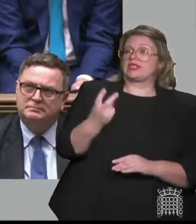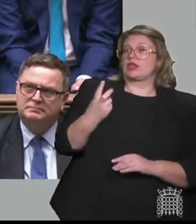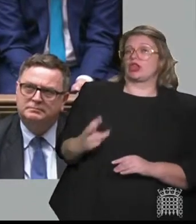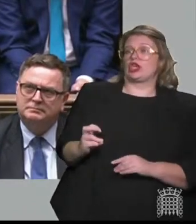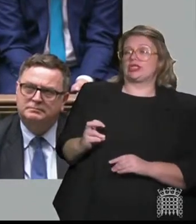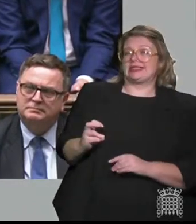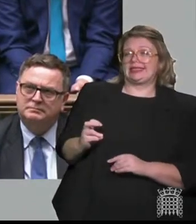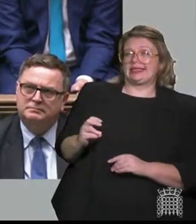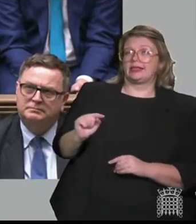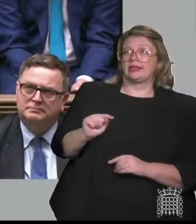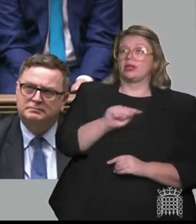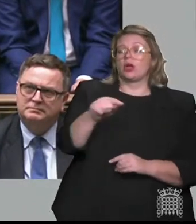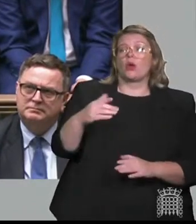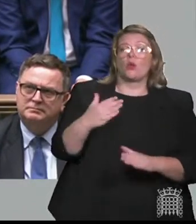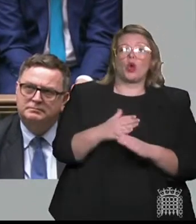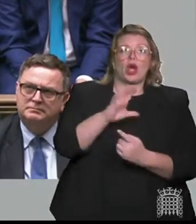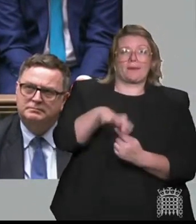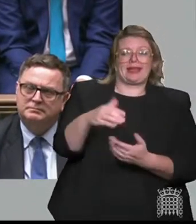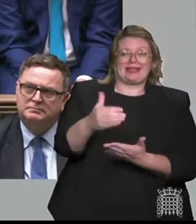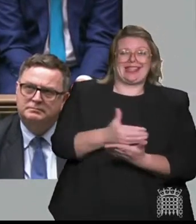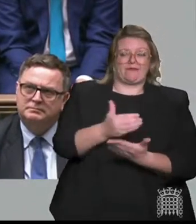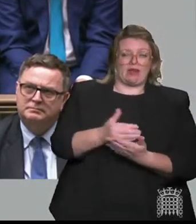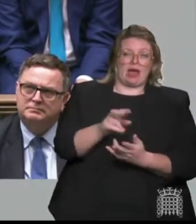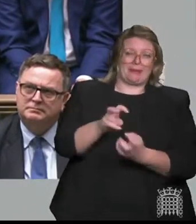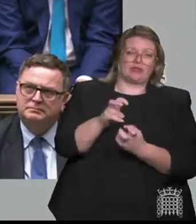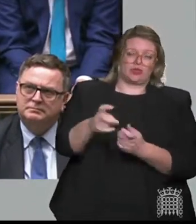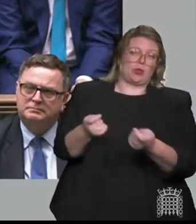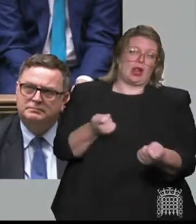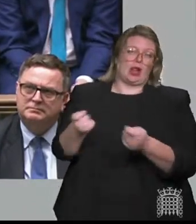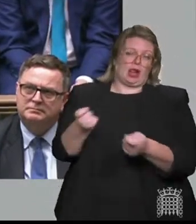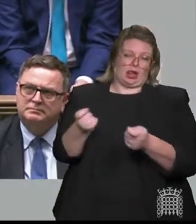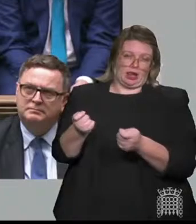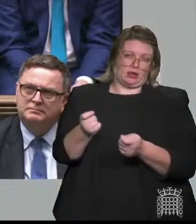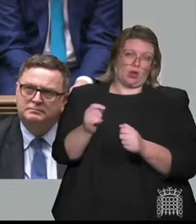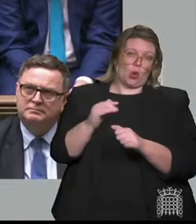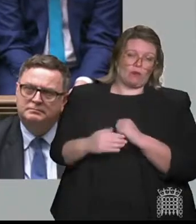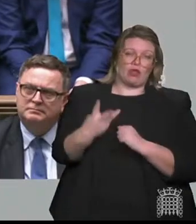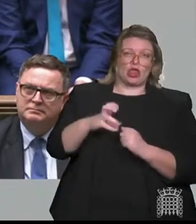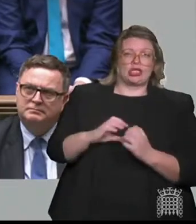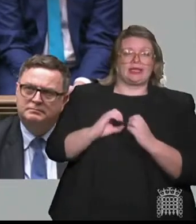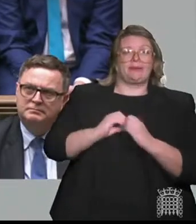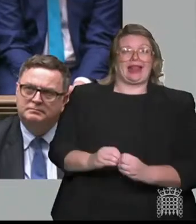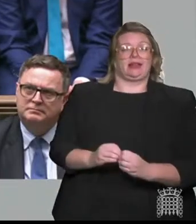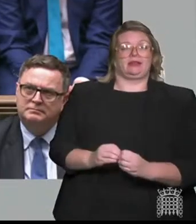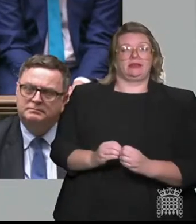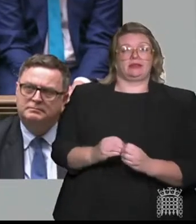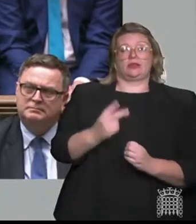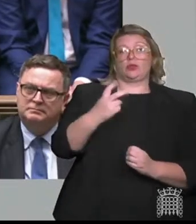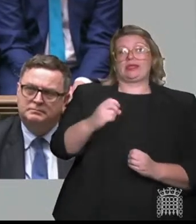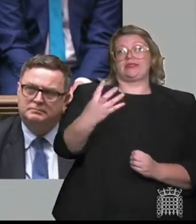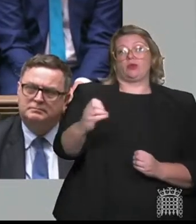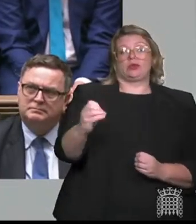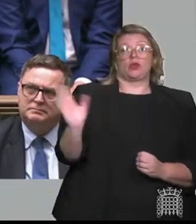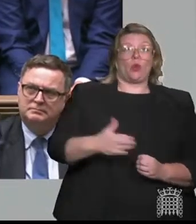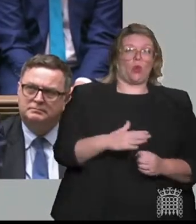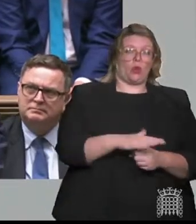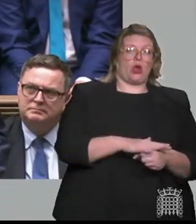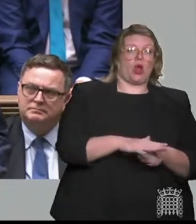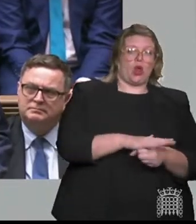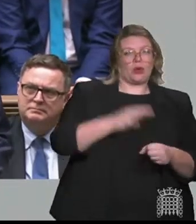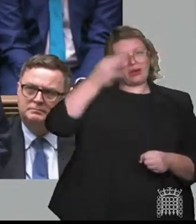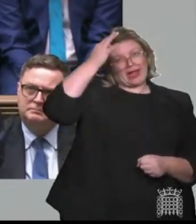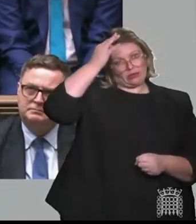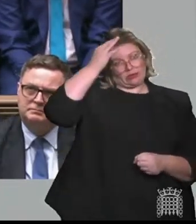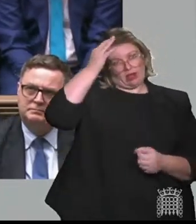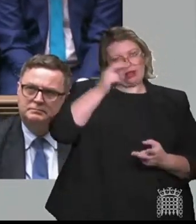of workplace DC savers will have their pension pots managed in schemes over £30 billion, and by 2040, all local government pension